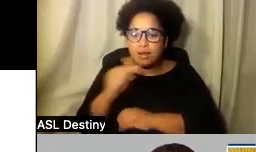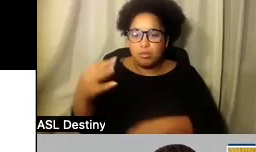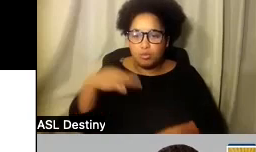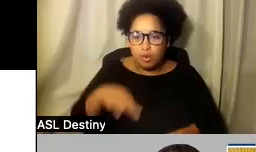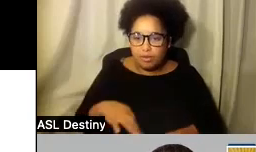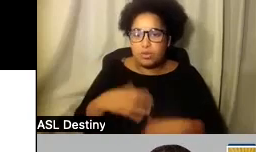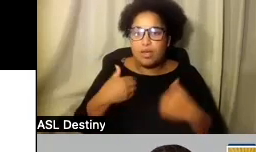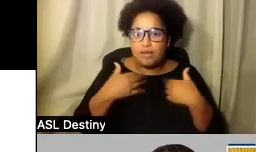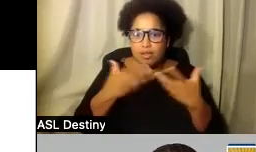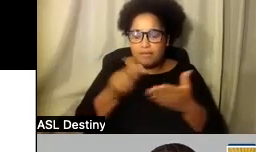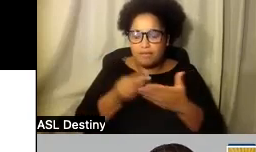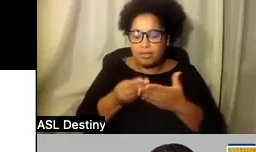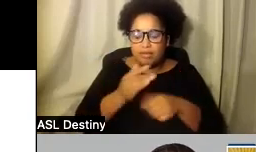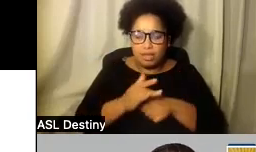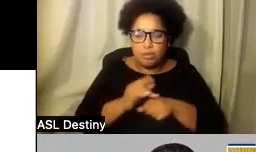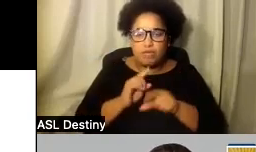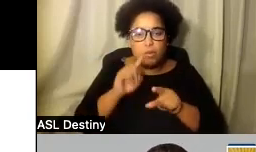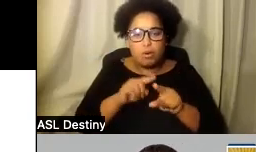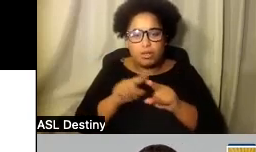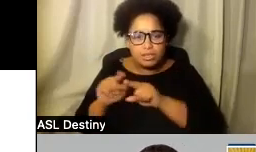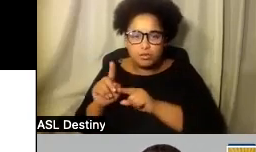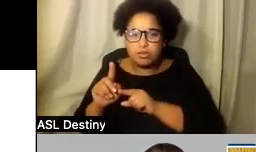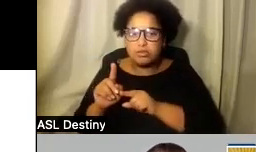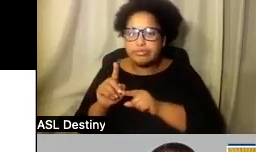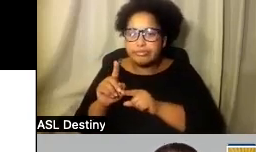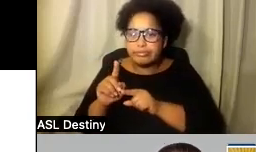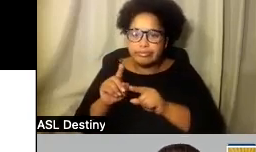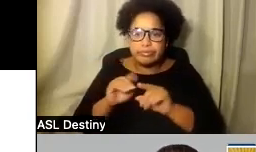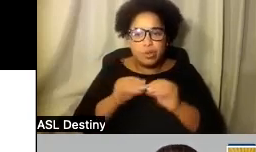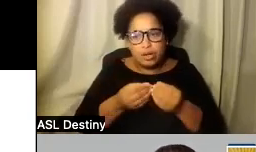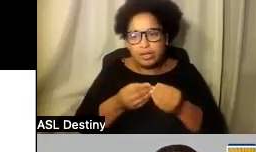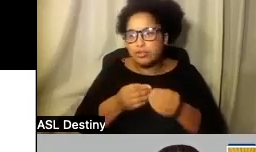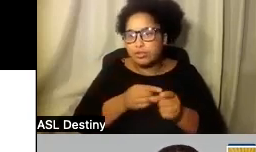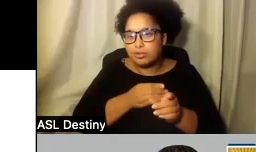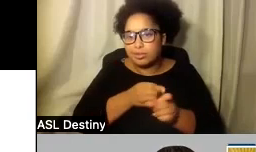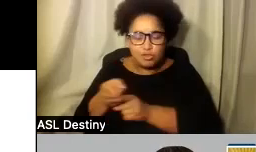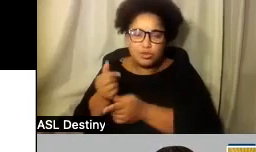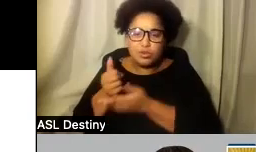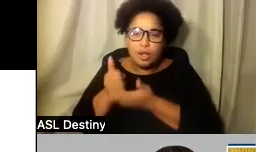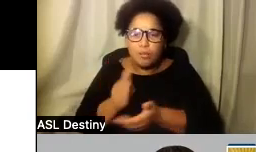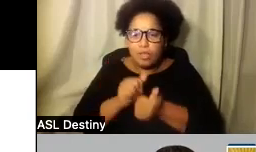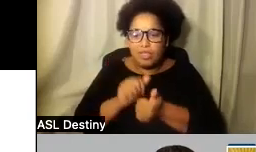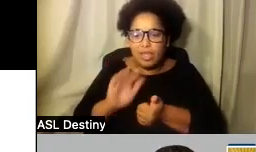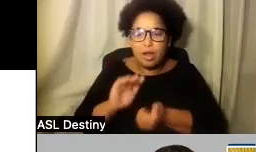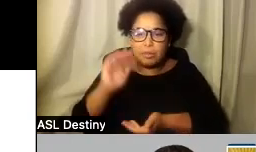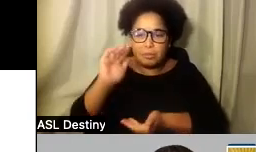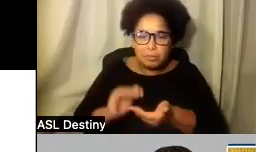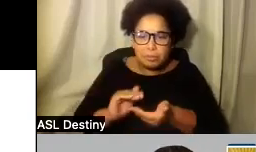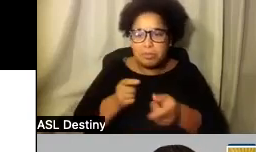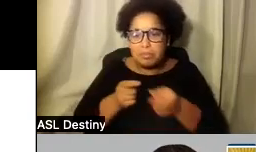of mitigation efforts, and help to increase resiliency overall. So